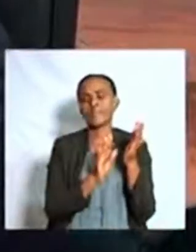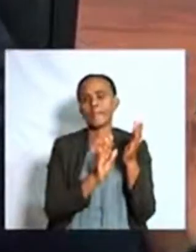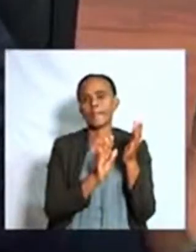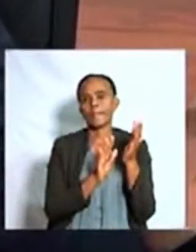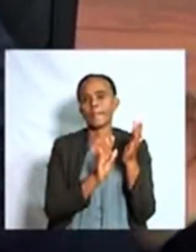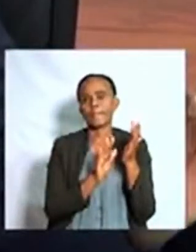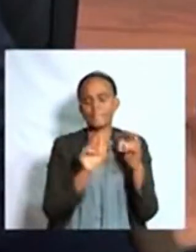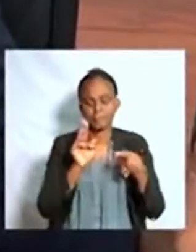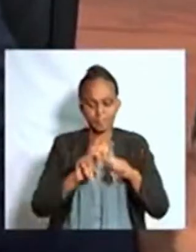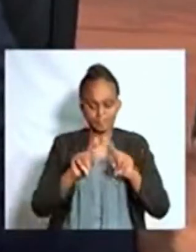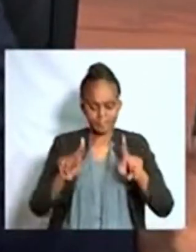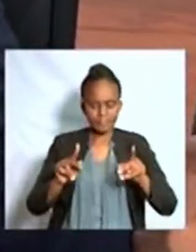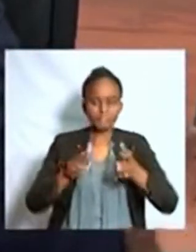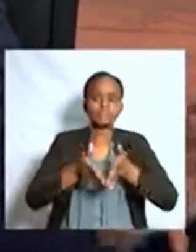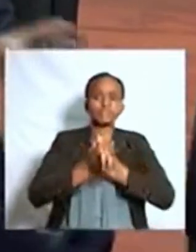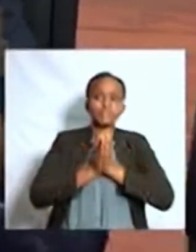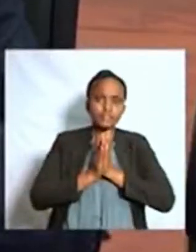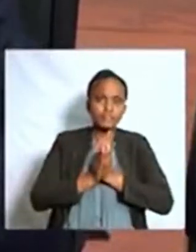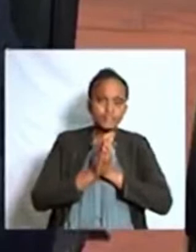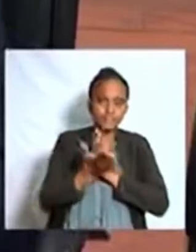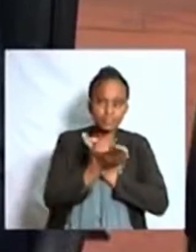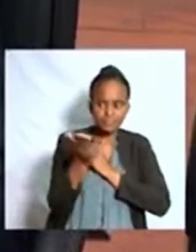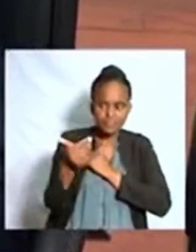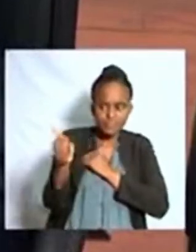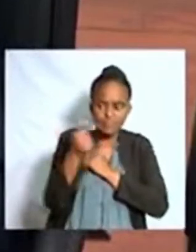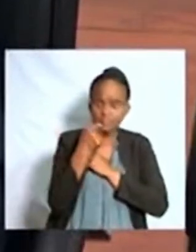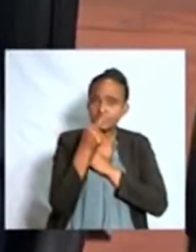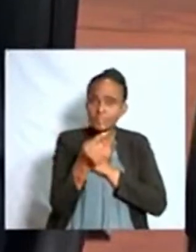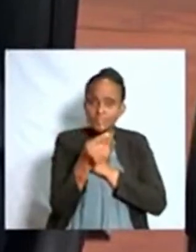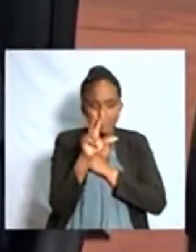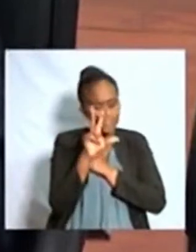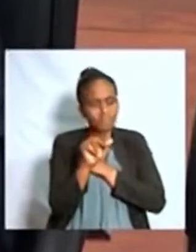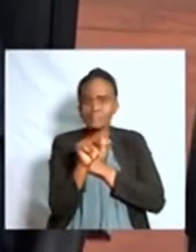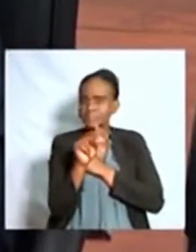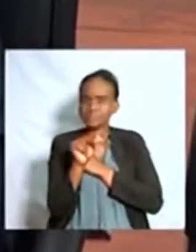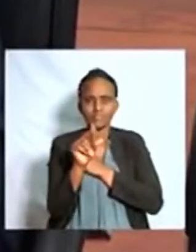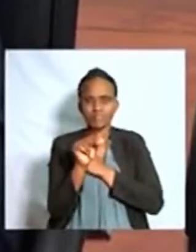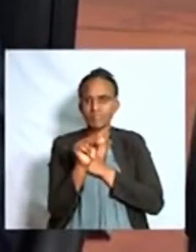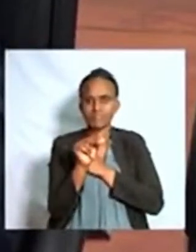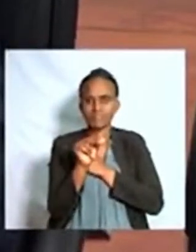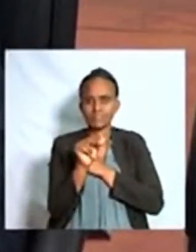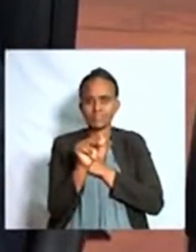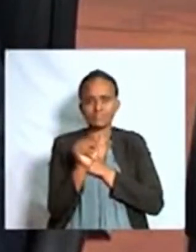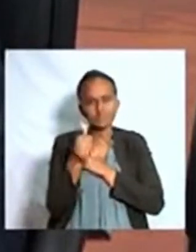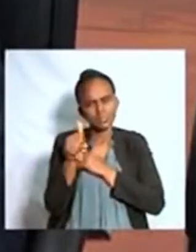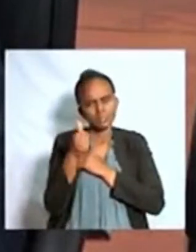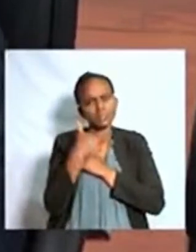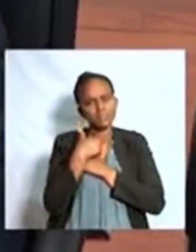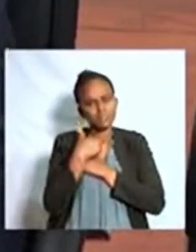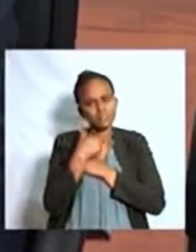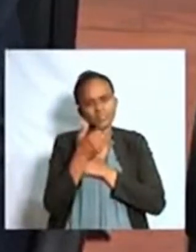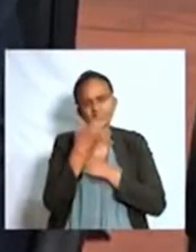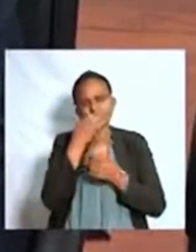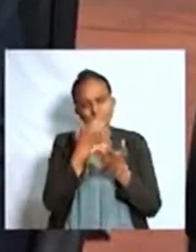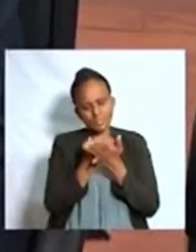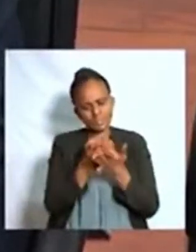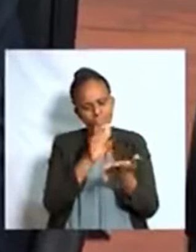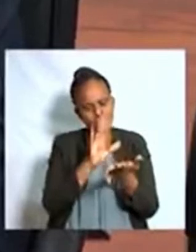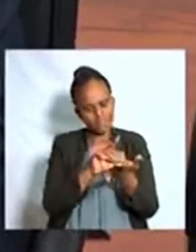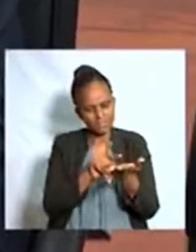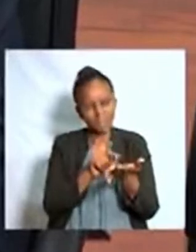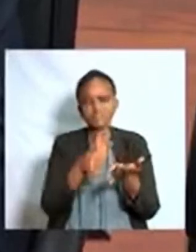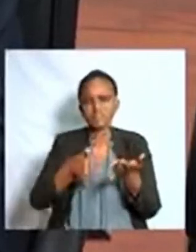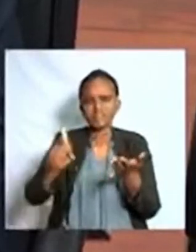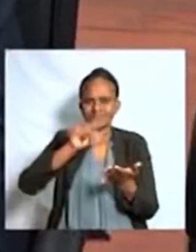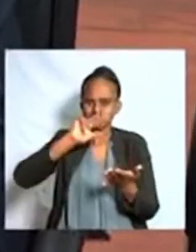The chair has asked you, then you said no. Do you have any evidence where you